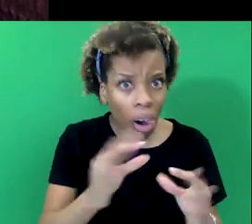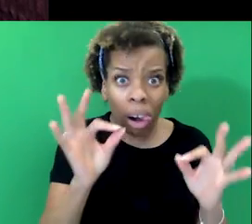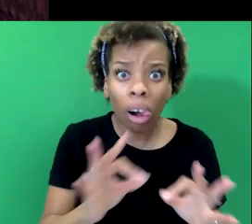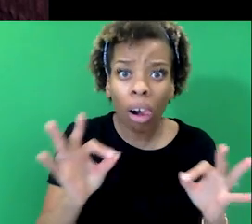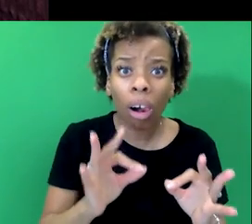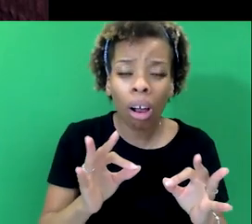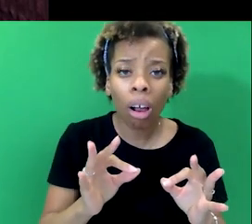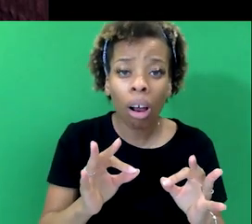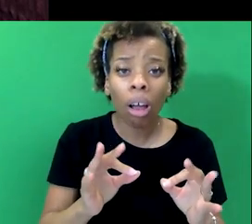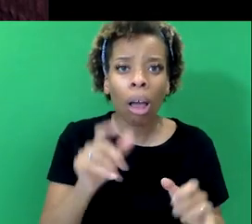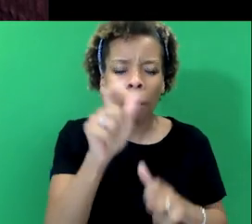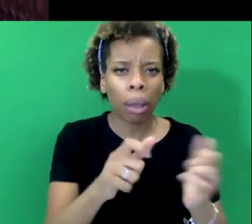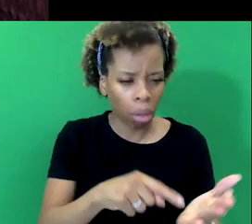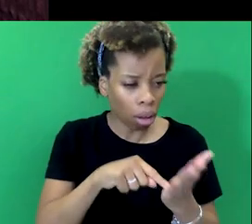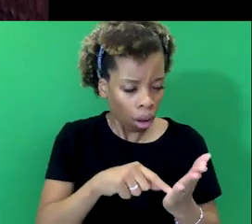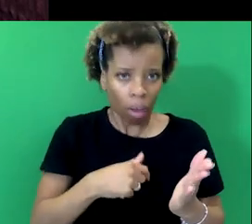very offended by this.